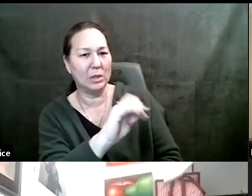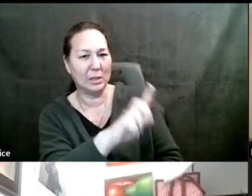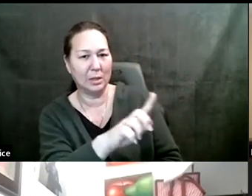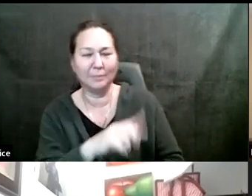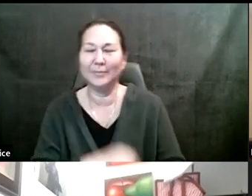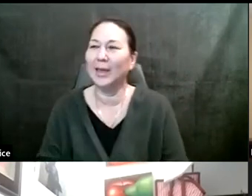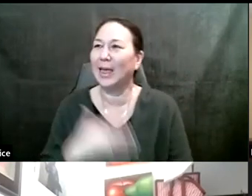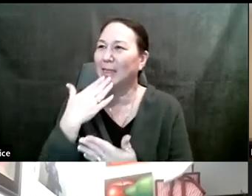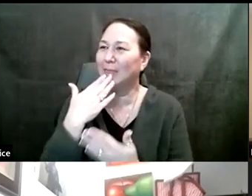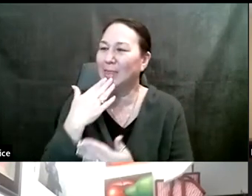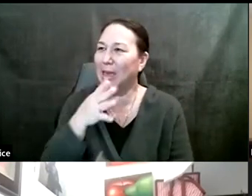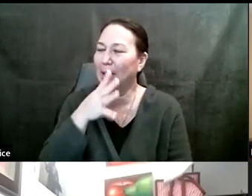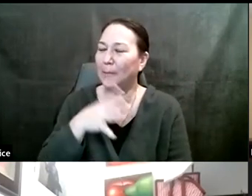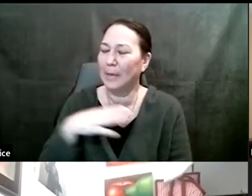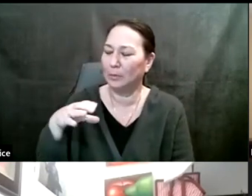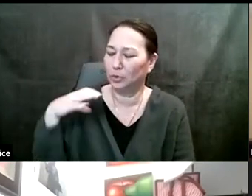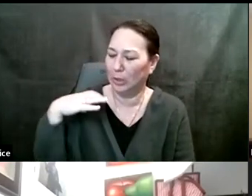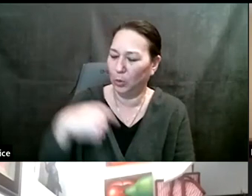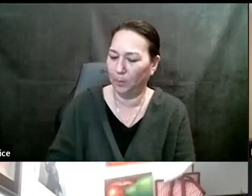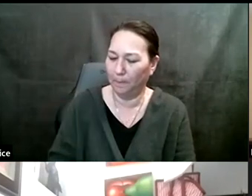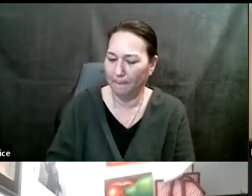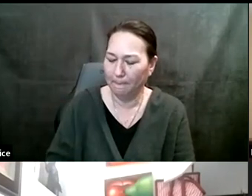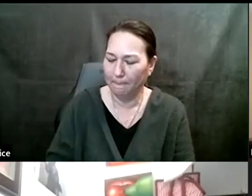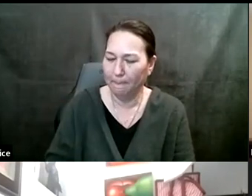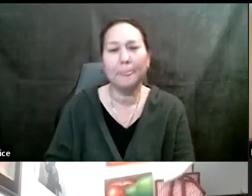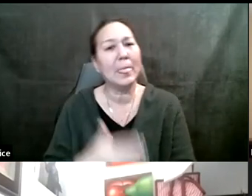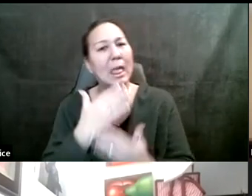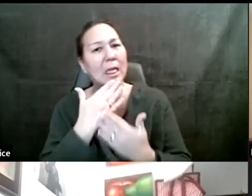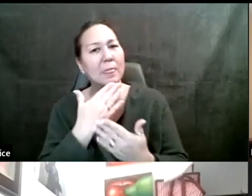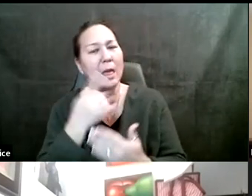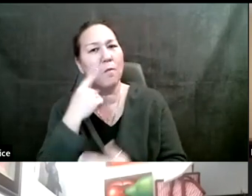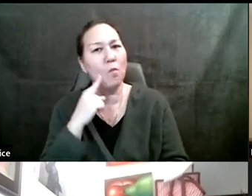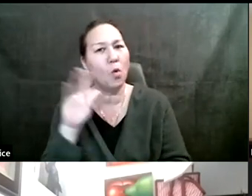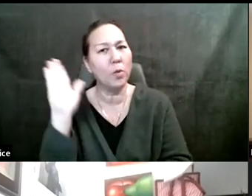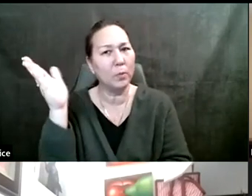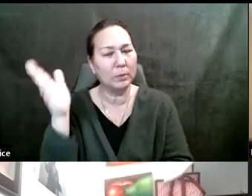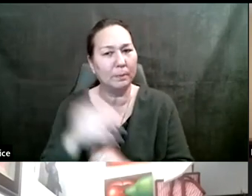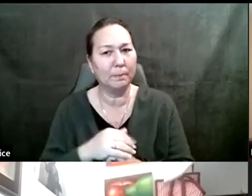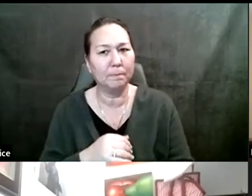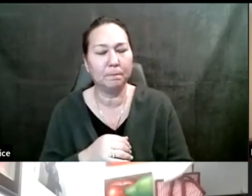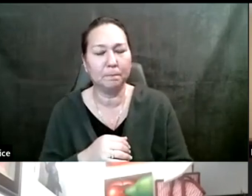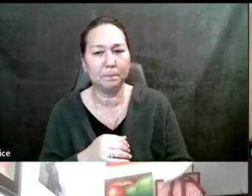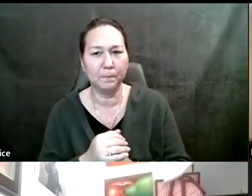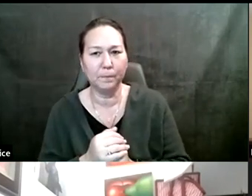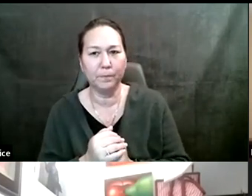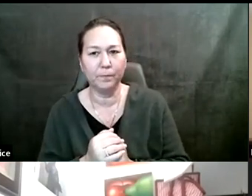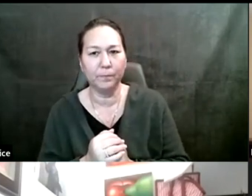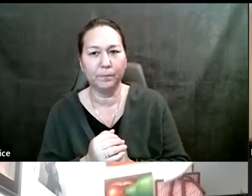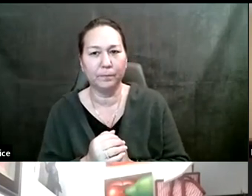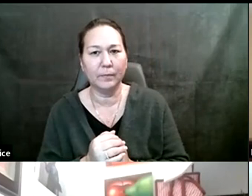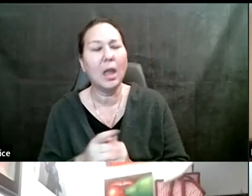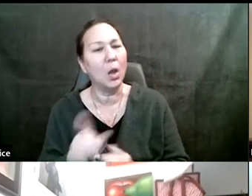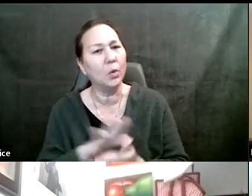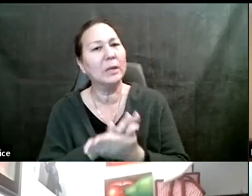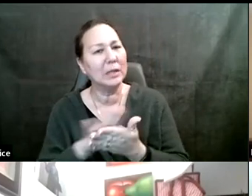thank you madam chair and um thank you for the presentation this evening and uh it's nice to be